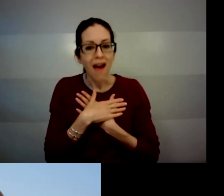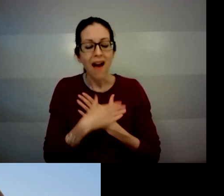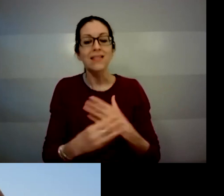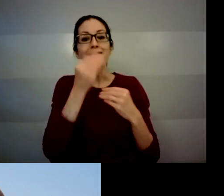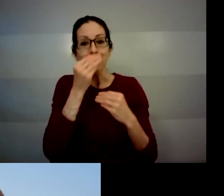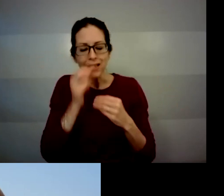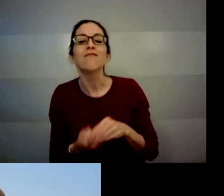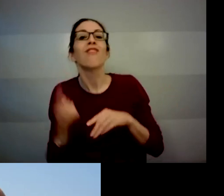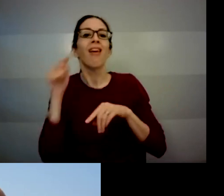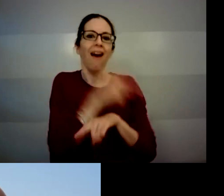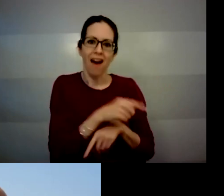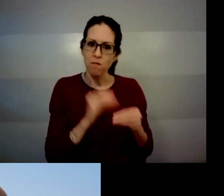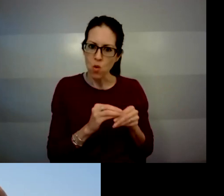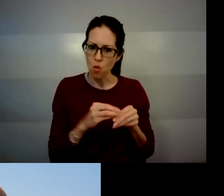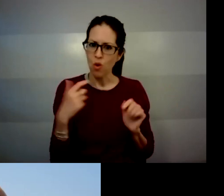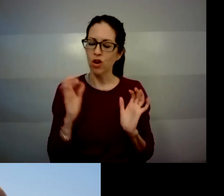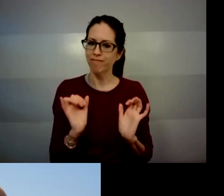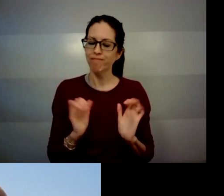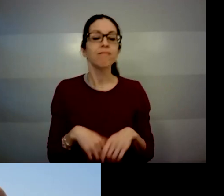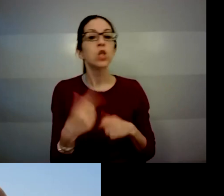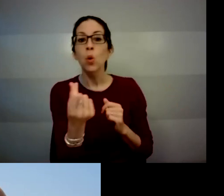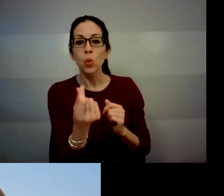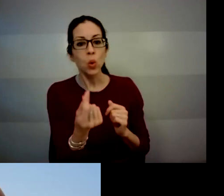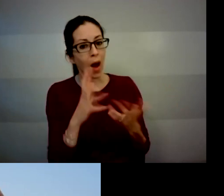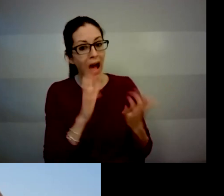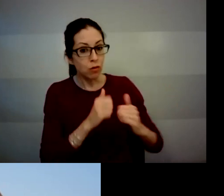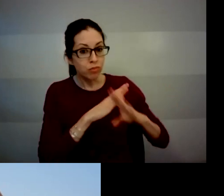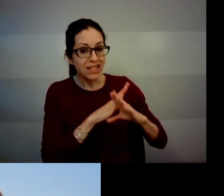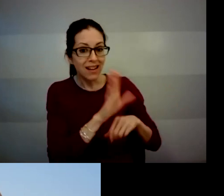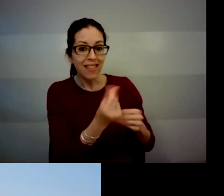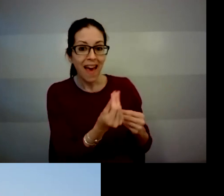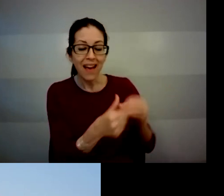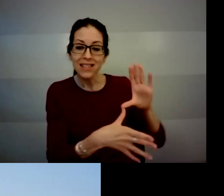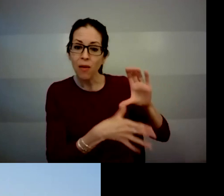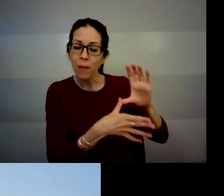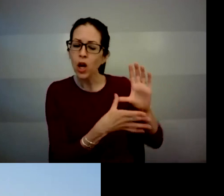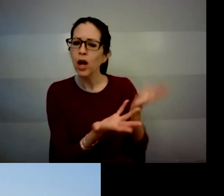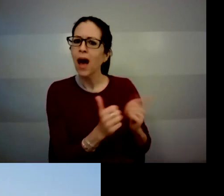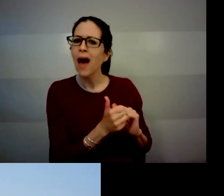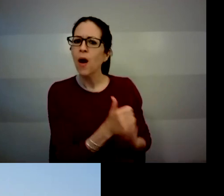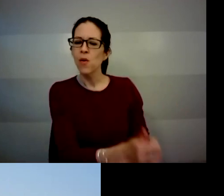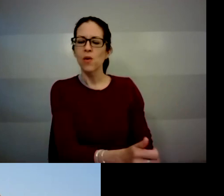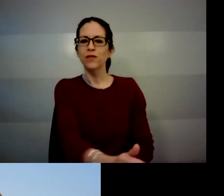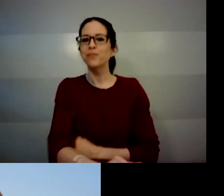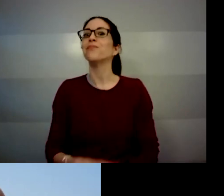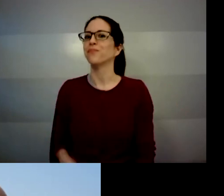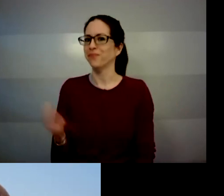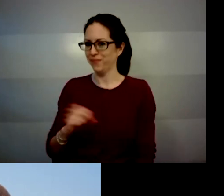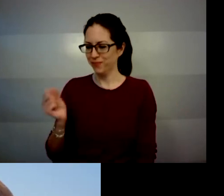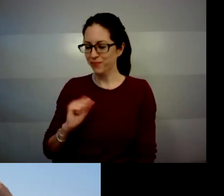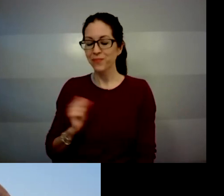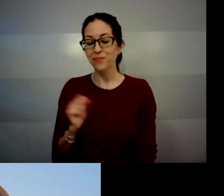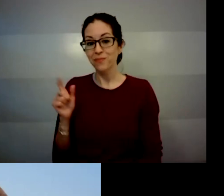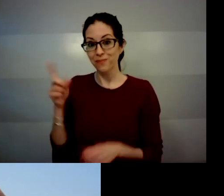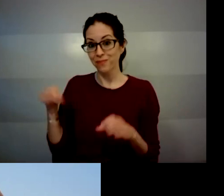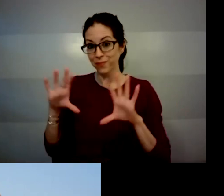these winter habitats, can you talk to us a little bit about what this work is? Yeah. So a lot of these migratory